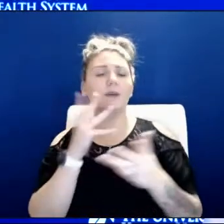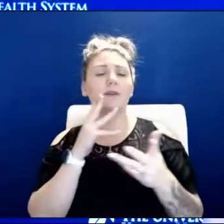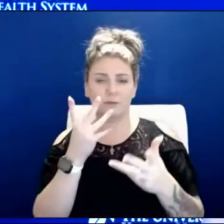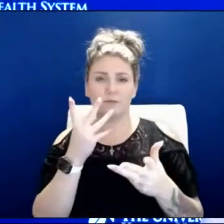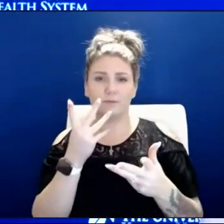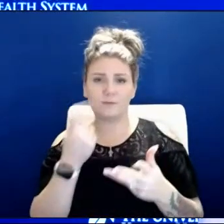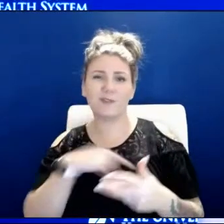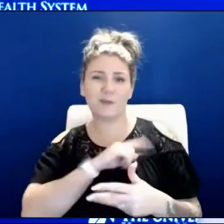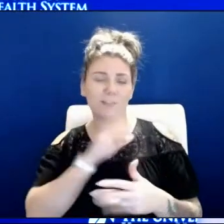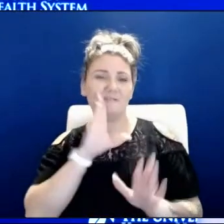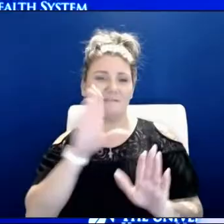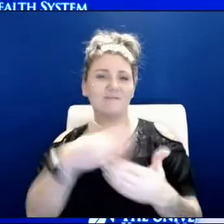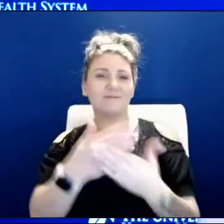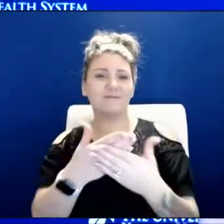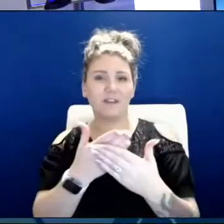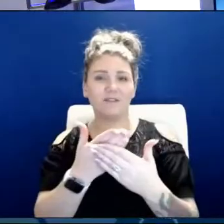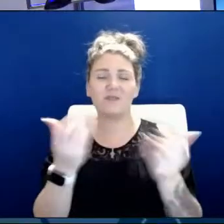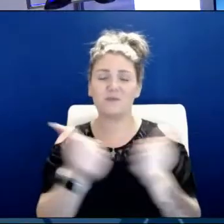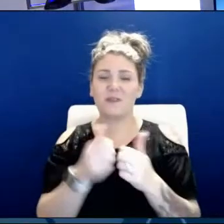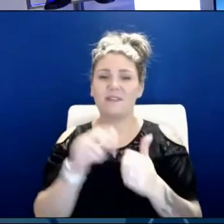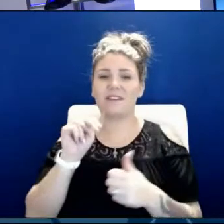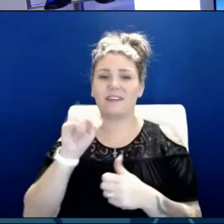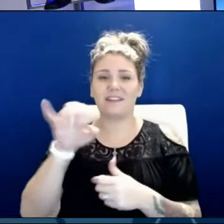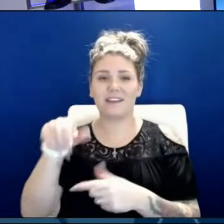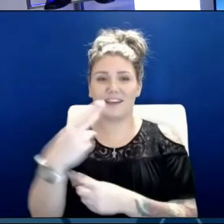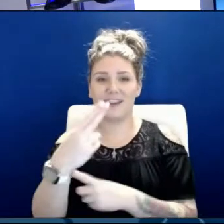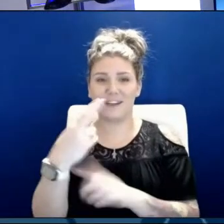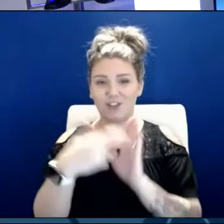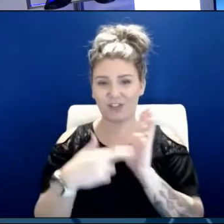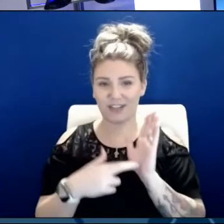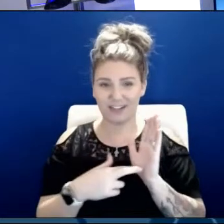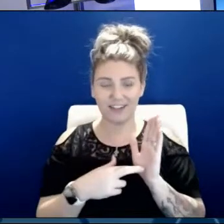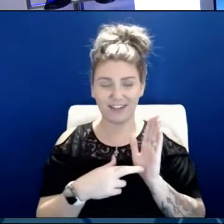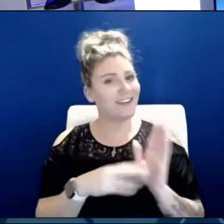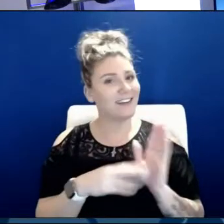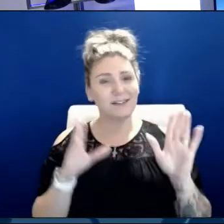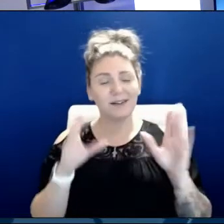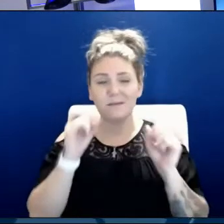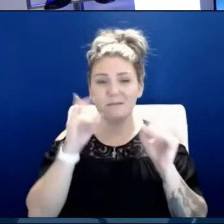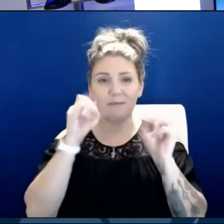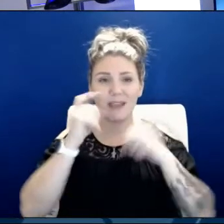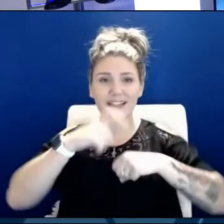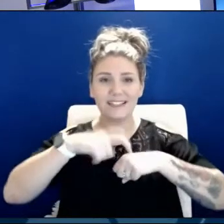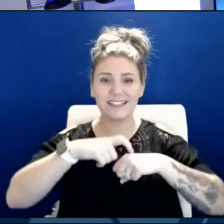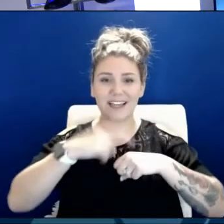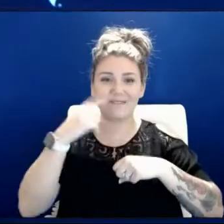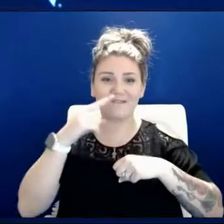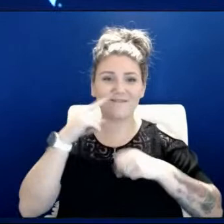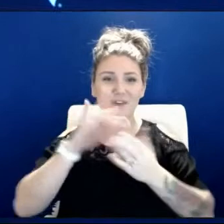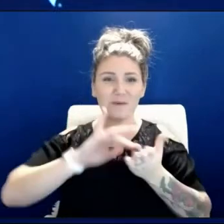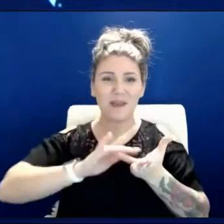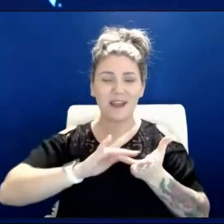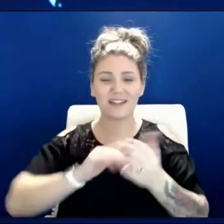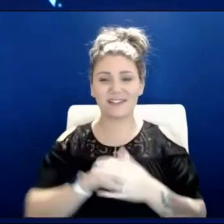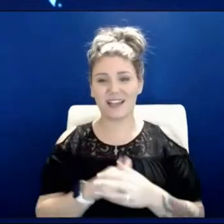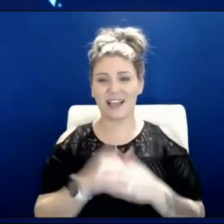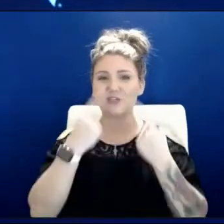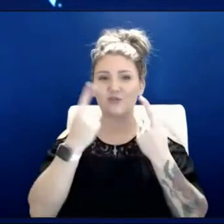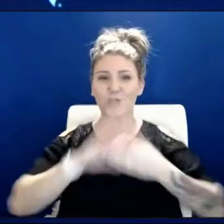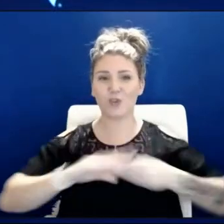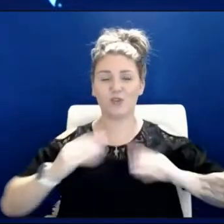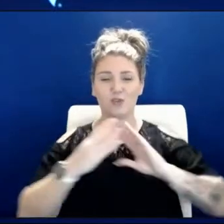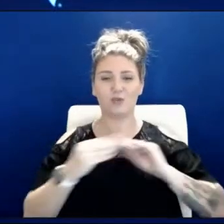with these NIH guidelines. This is such an amazing time to be in medicine. I told a story earlier today about being